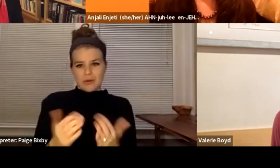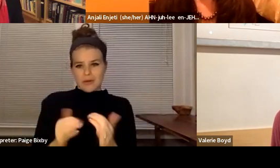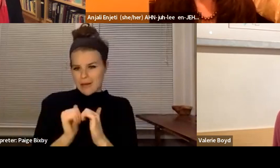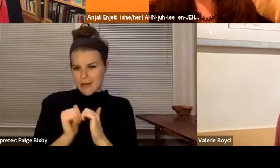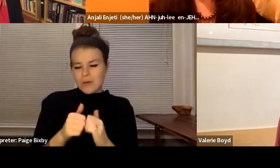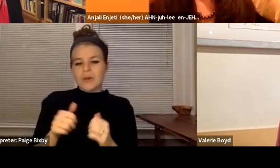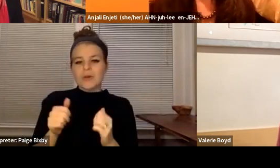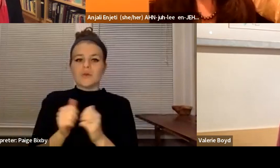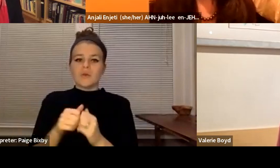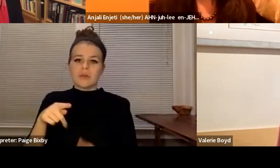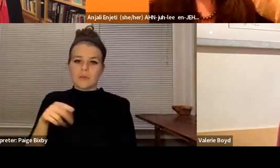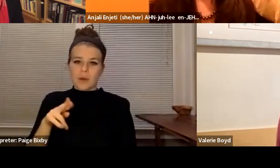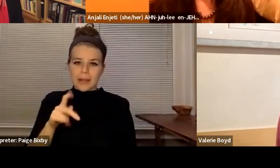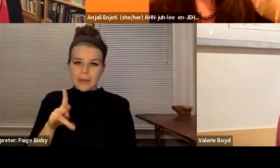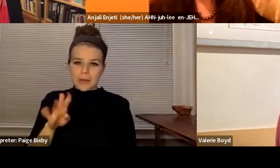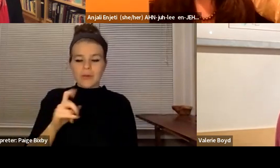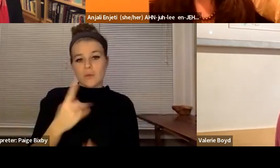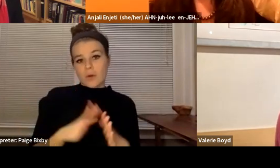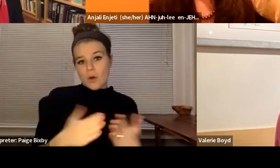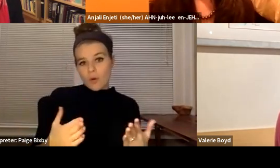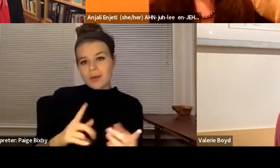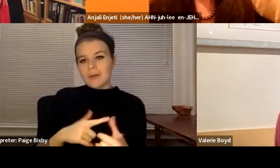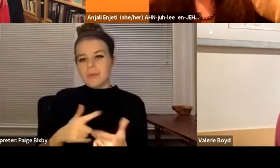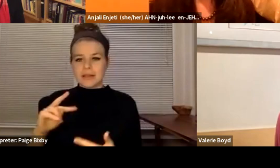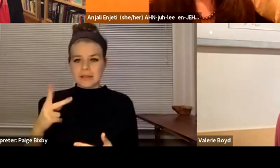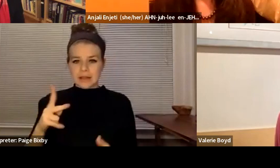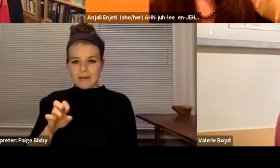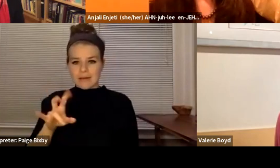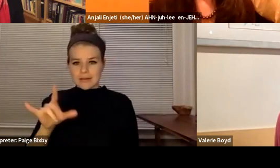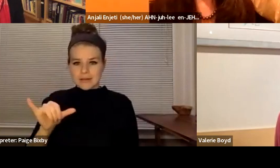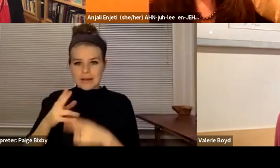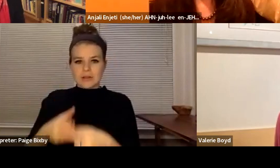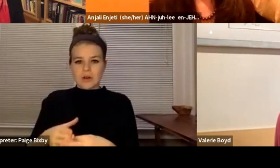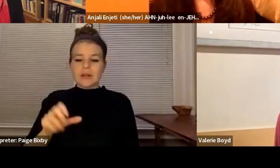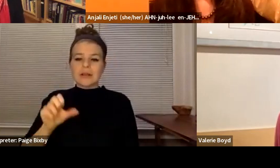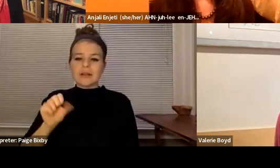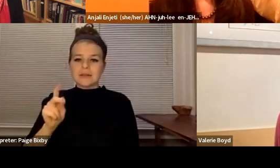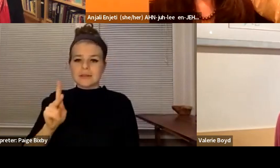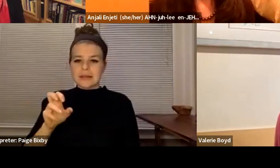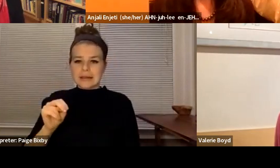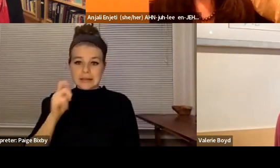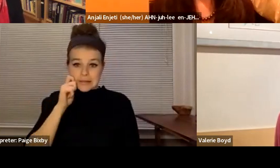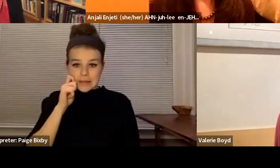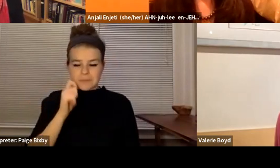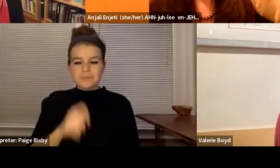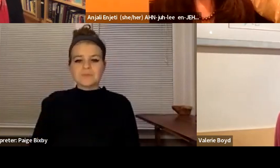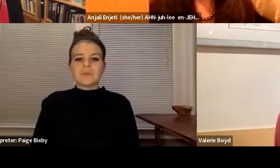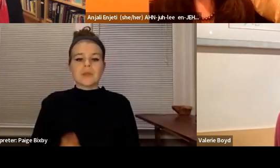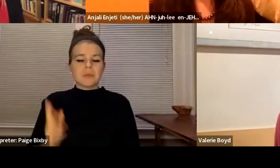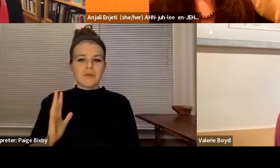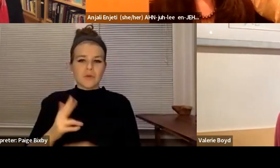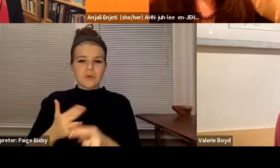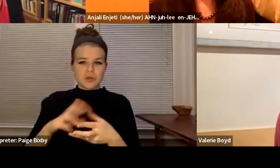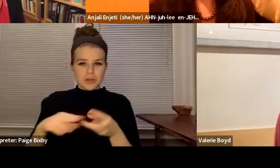was opening in one way, and then the second essay is called Skin, which is once a short story, and